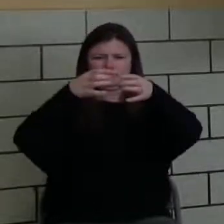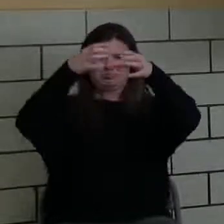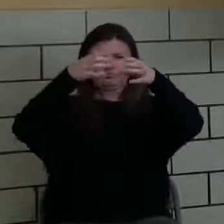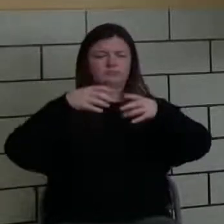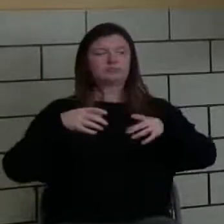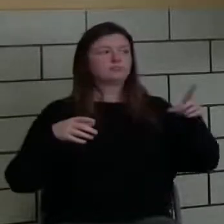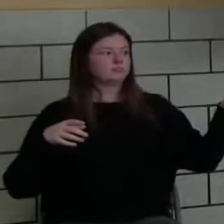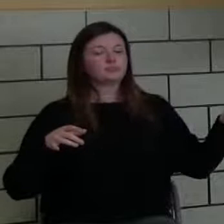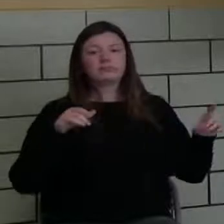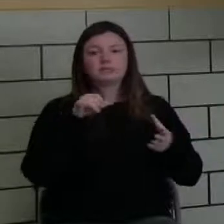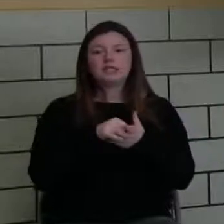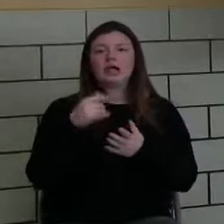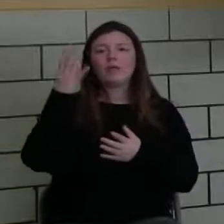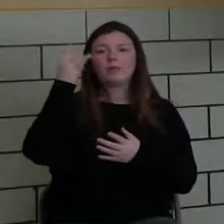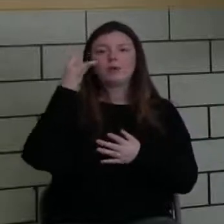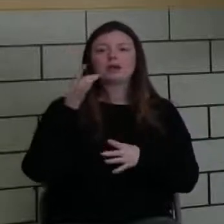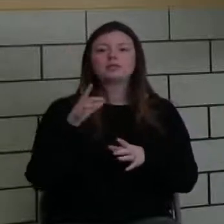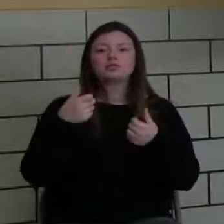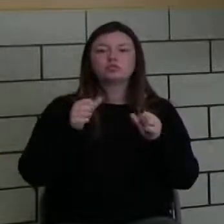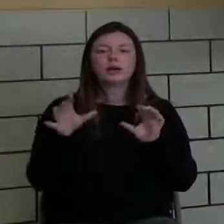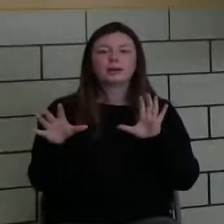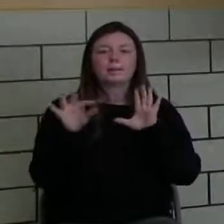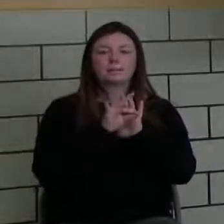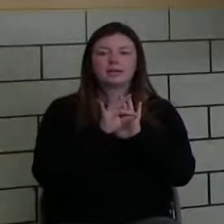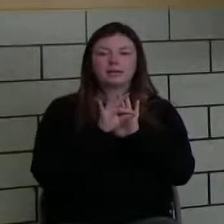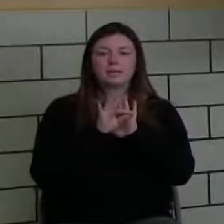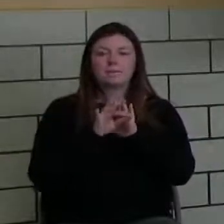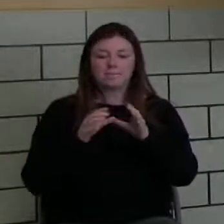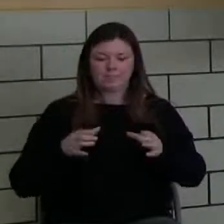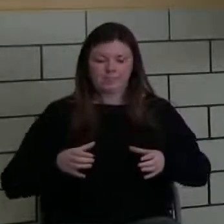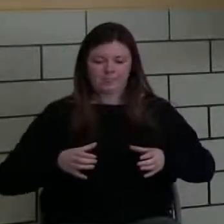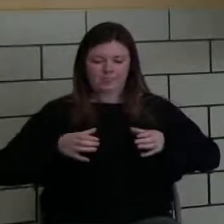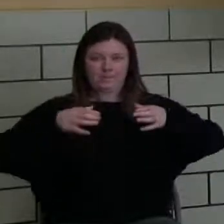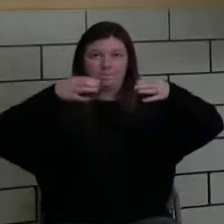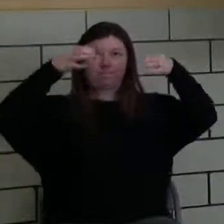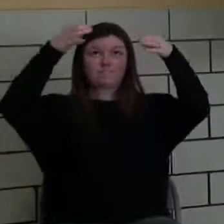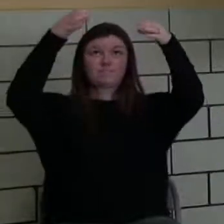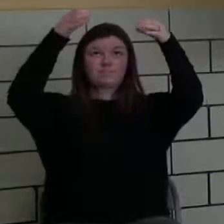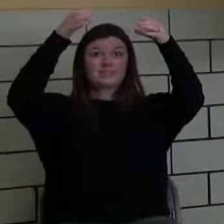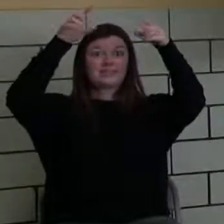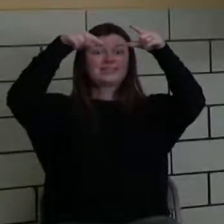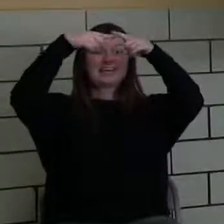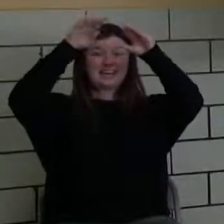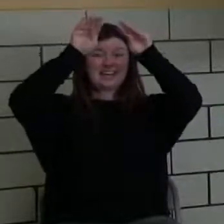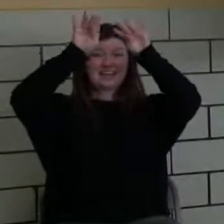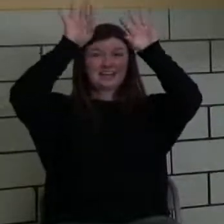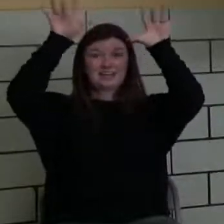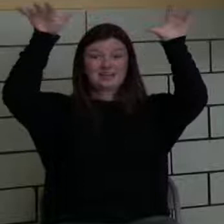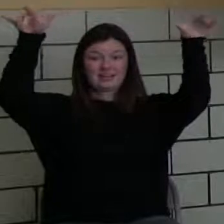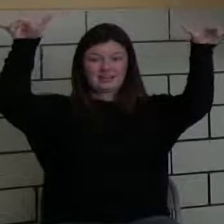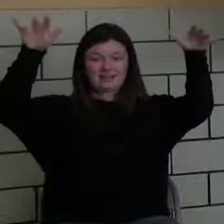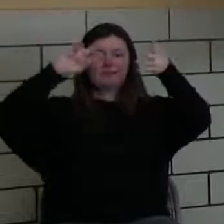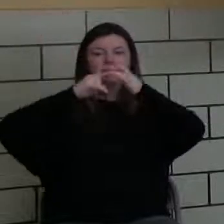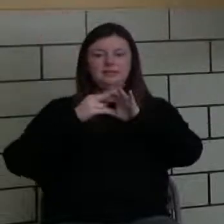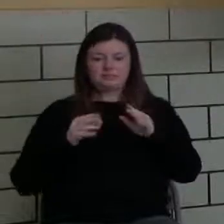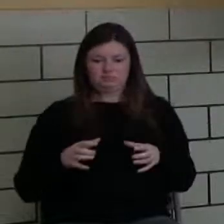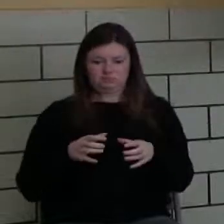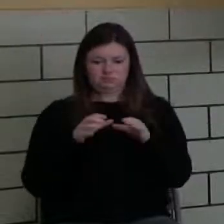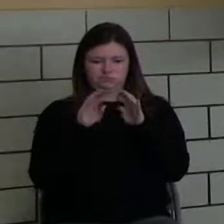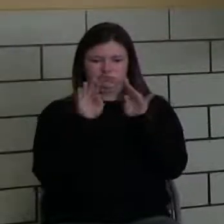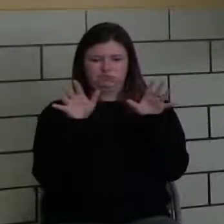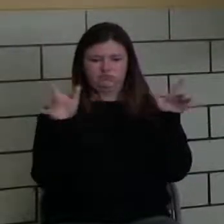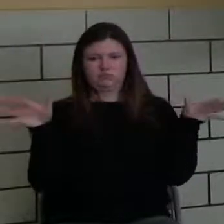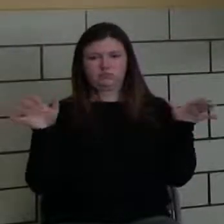species that they branch high, right? Columnar, yeah. Yeah, yeah. So that way the limbs aren't down, you know, below